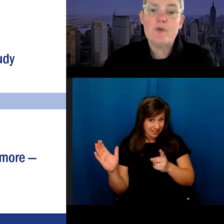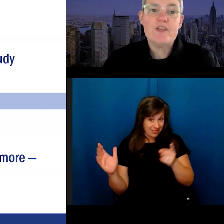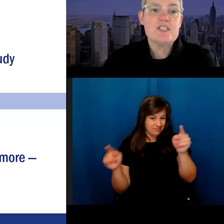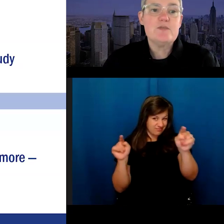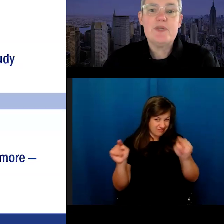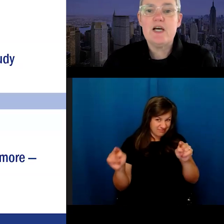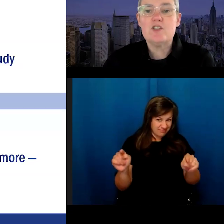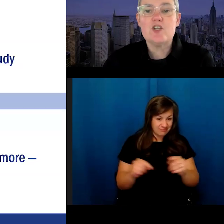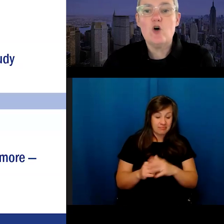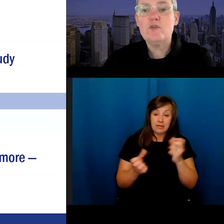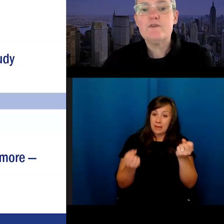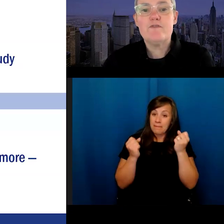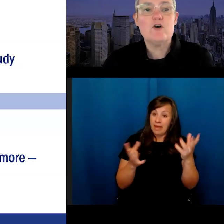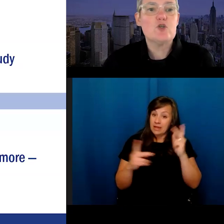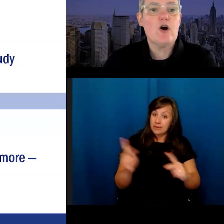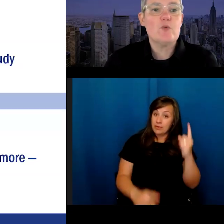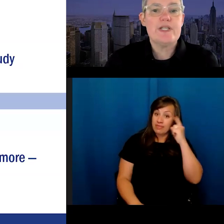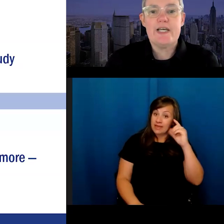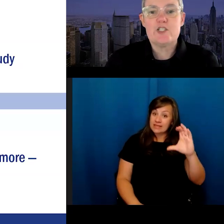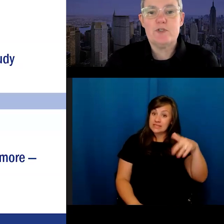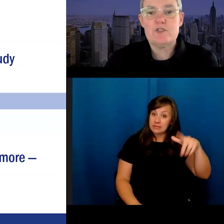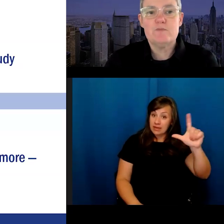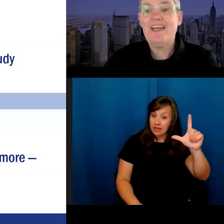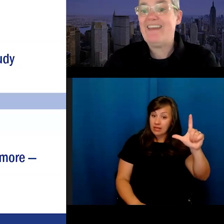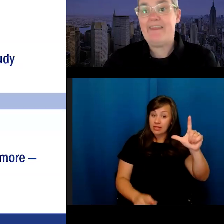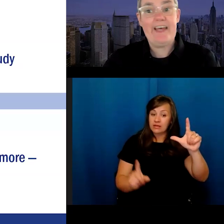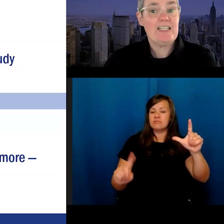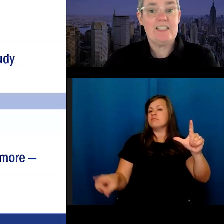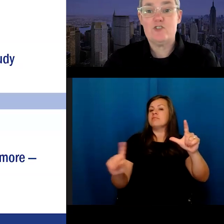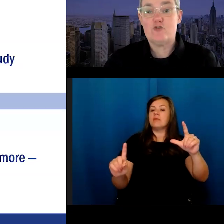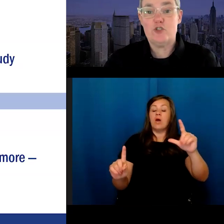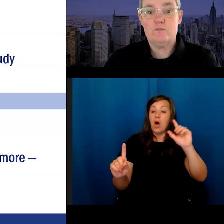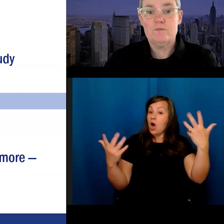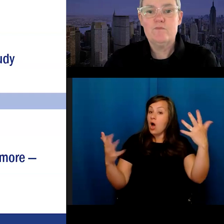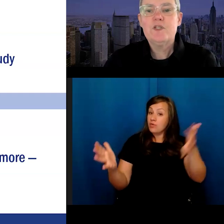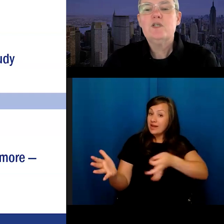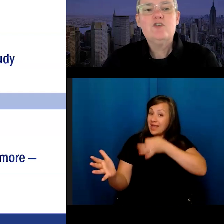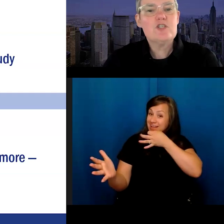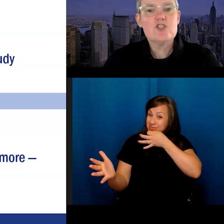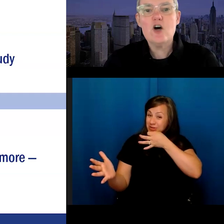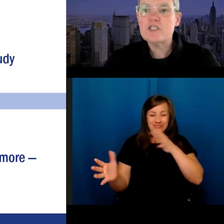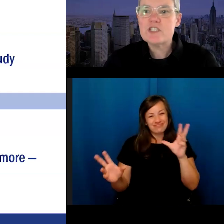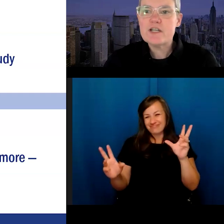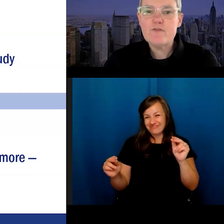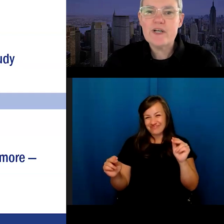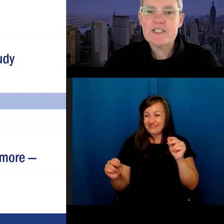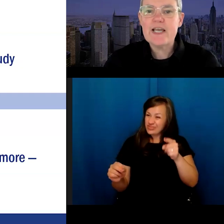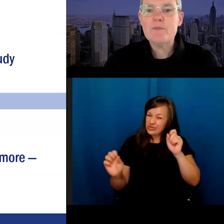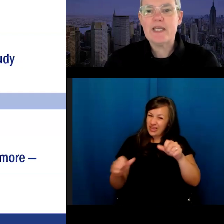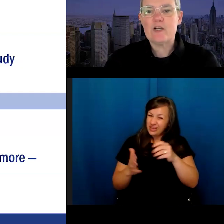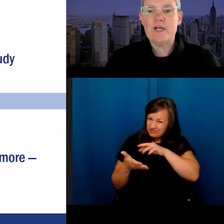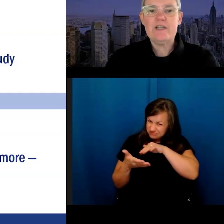lot of people think CPL is only for folks who are already experts, and that isn't true. You can totally study